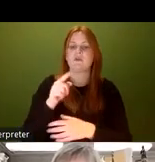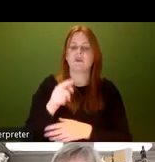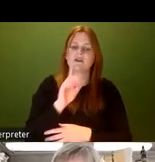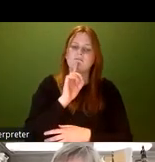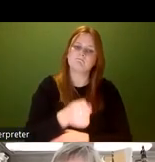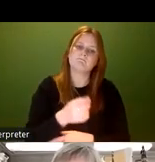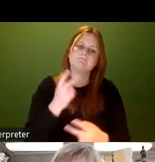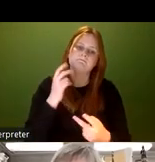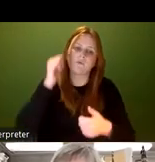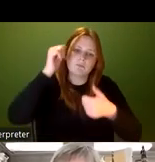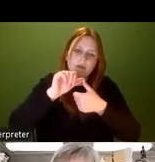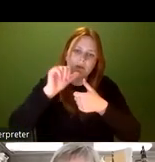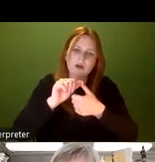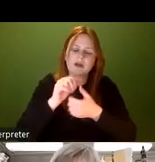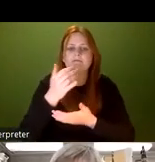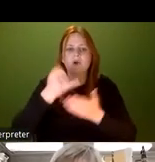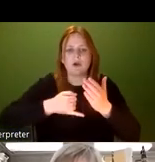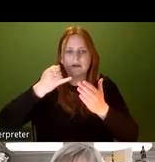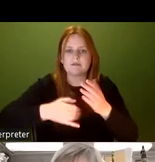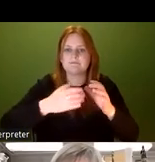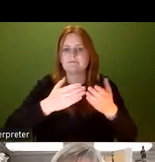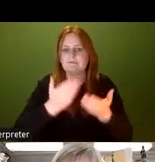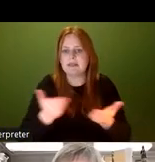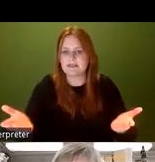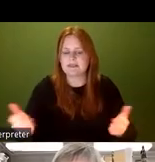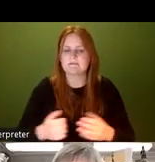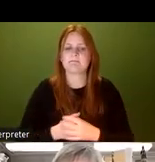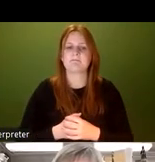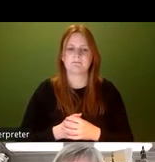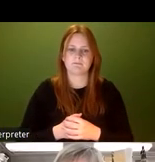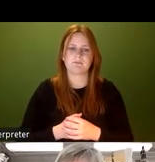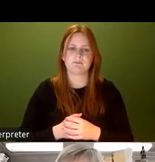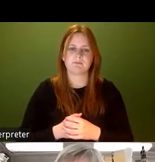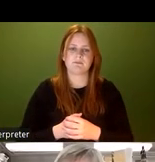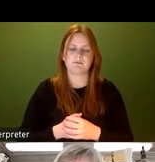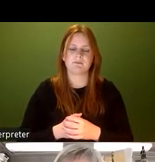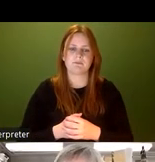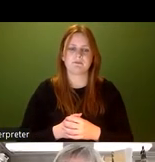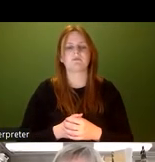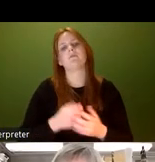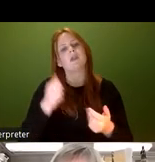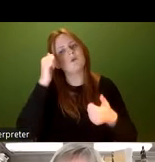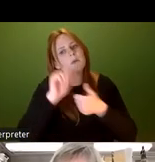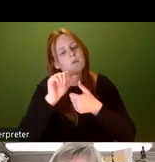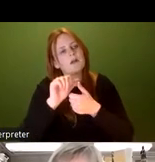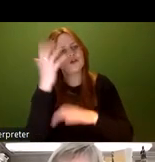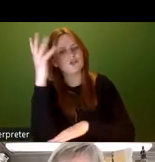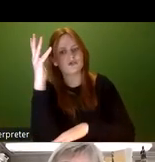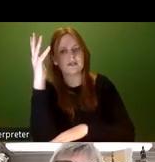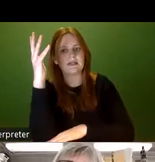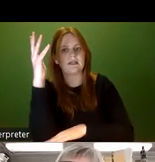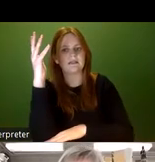for certainly the tree itself.